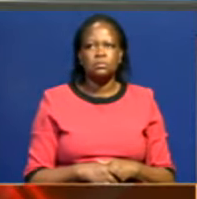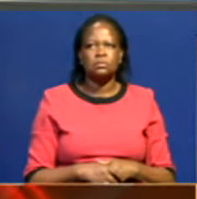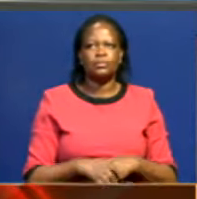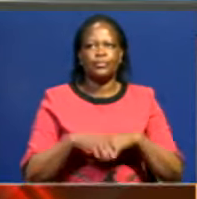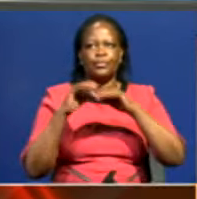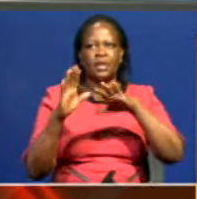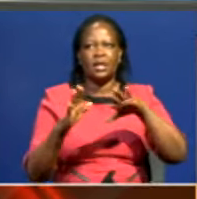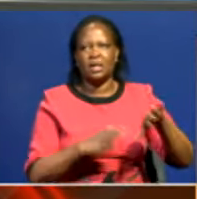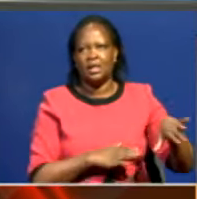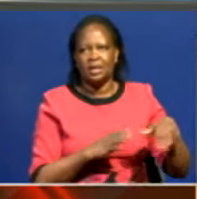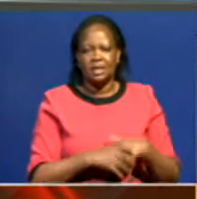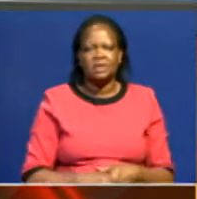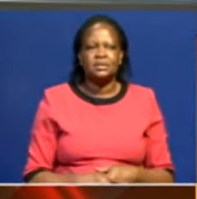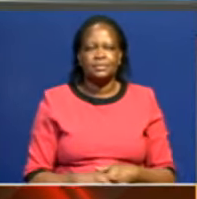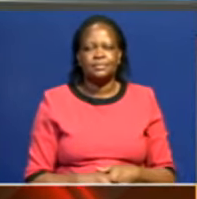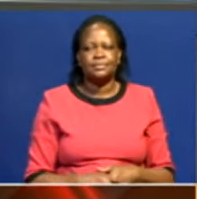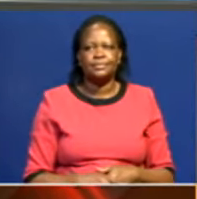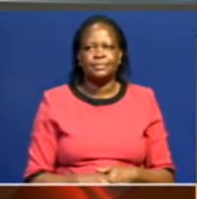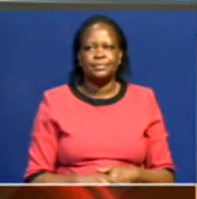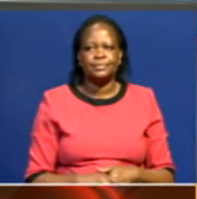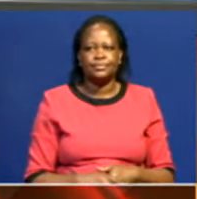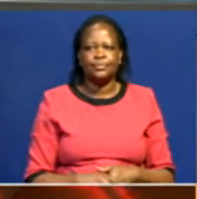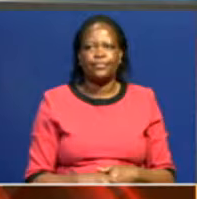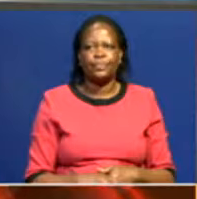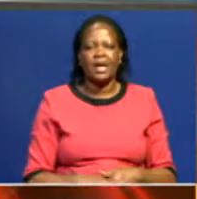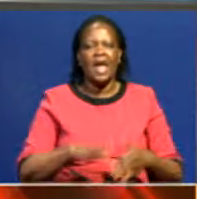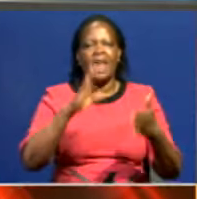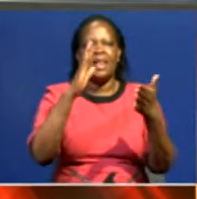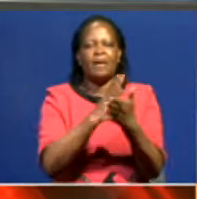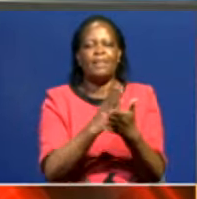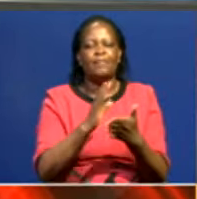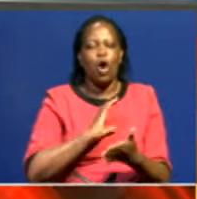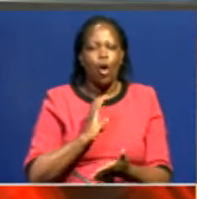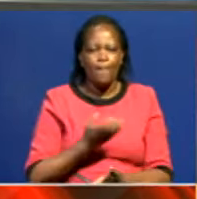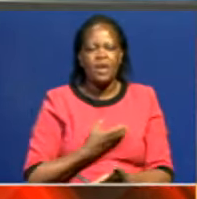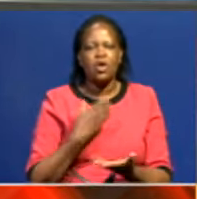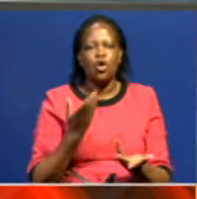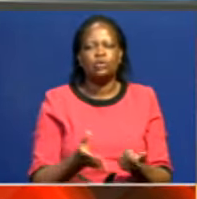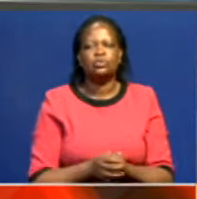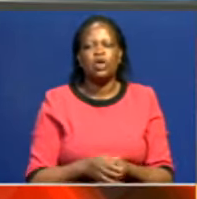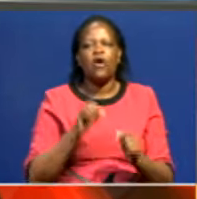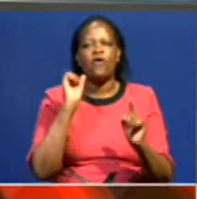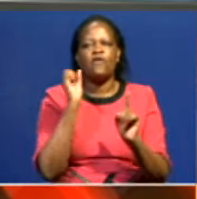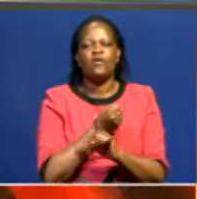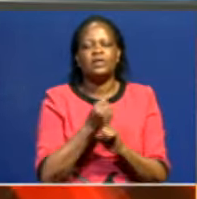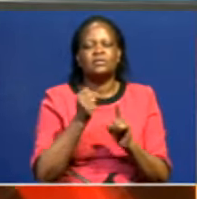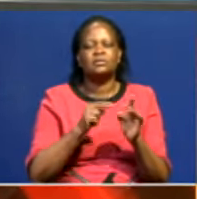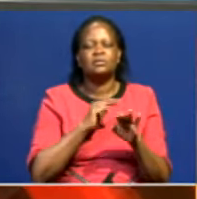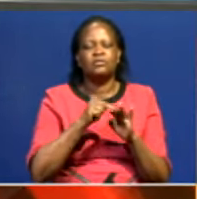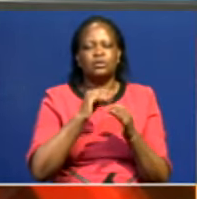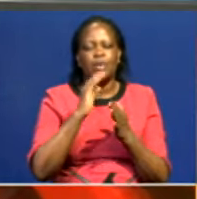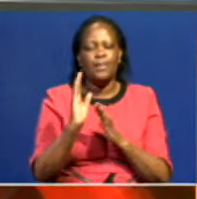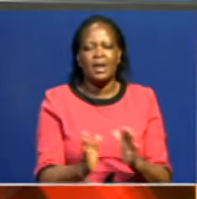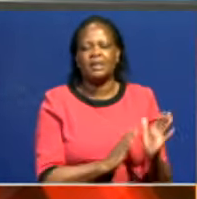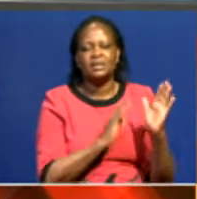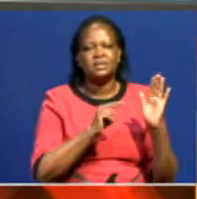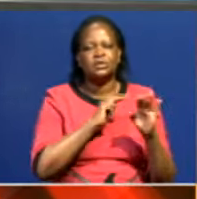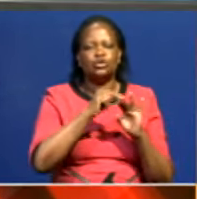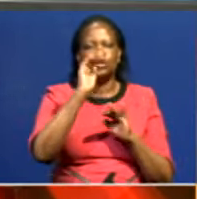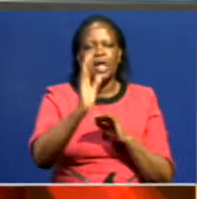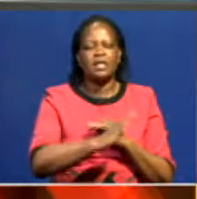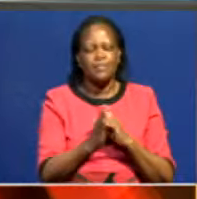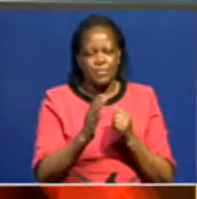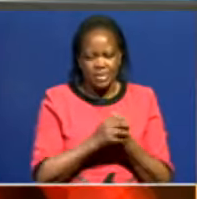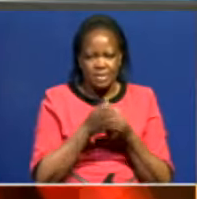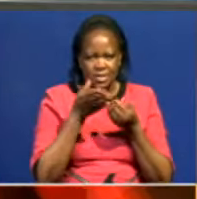And now we cross over to Parliament buildings, where the Departmental Committee on Finance and National Planning in the National Assembly